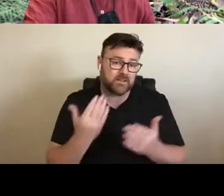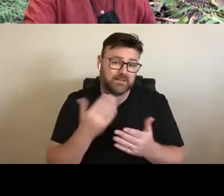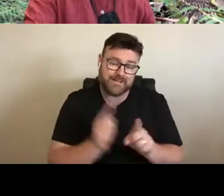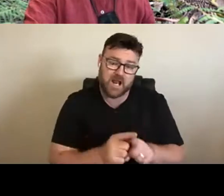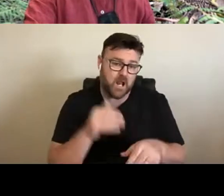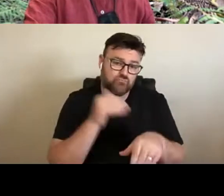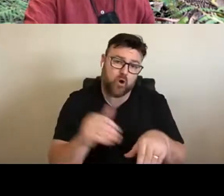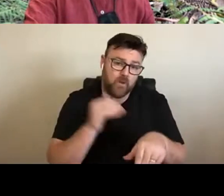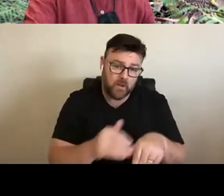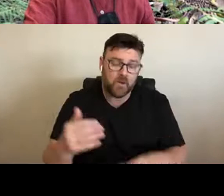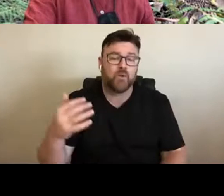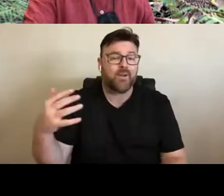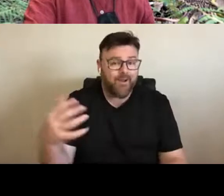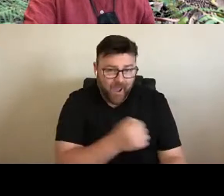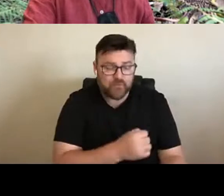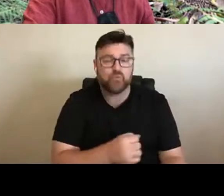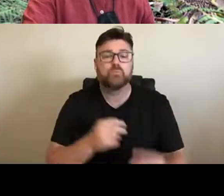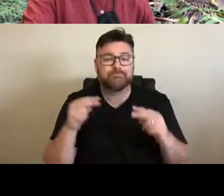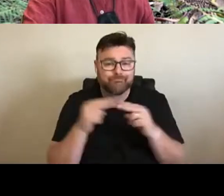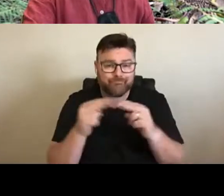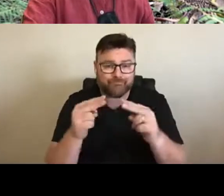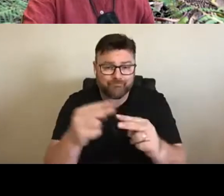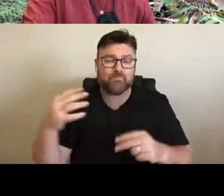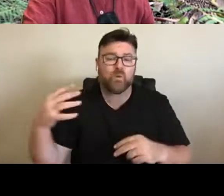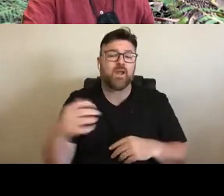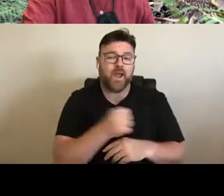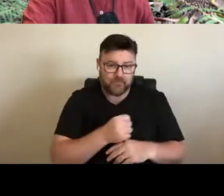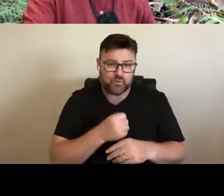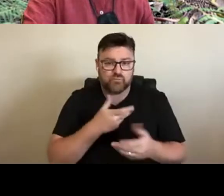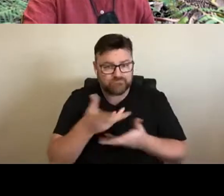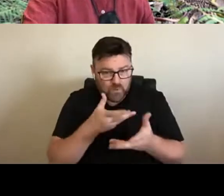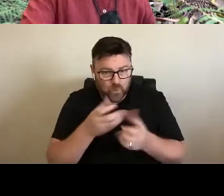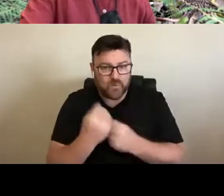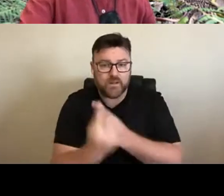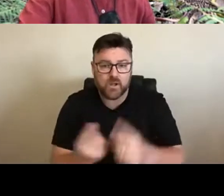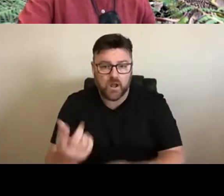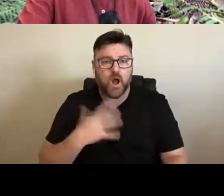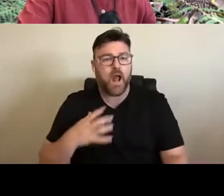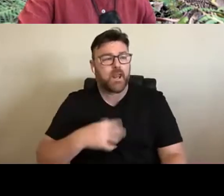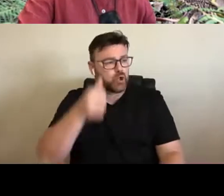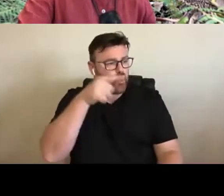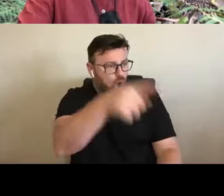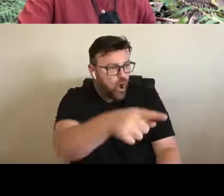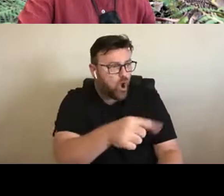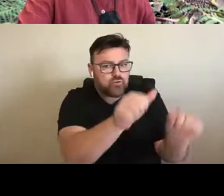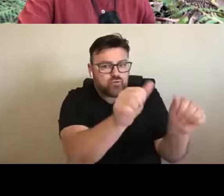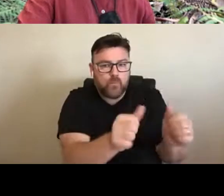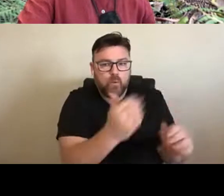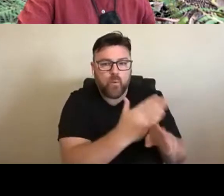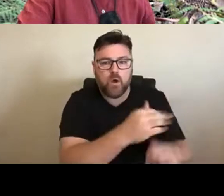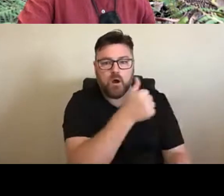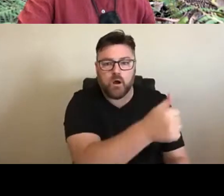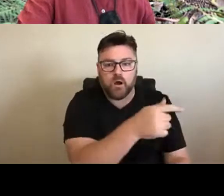we need to be in conversations with each other. We need to know, that person that's doing sculpture. We need to know that person that's